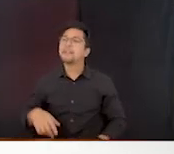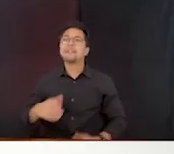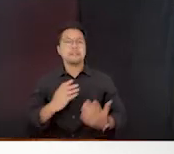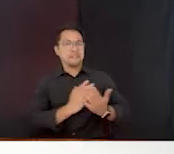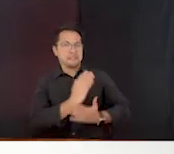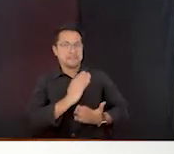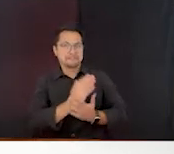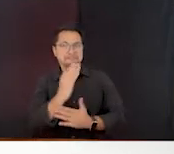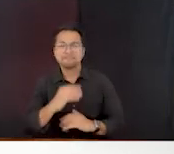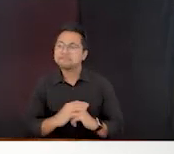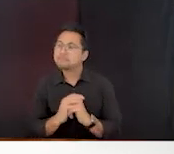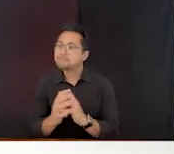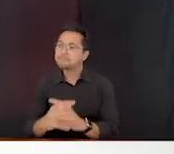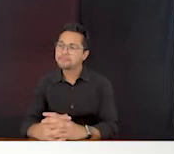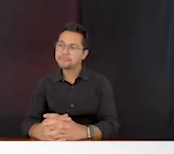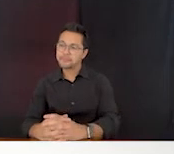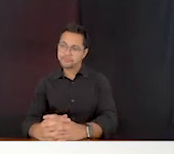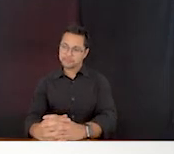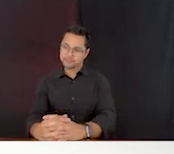so